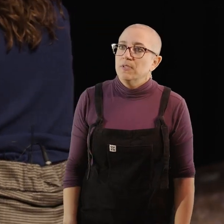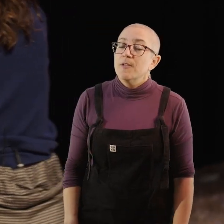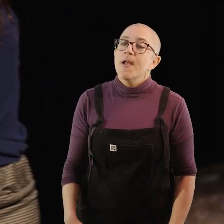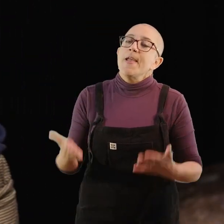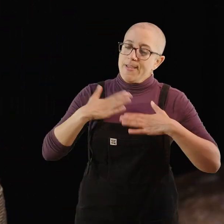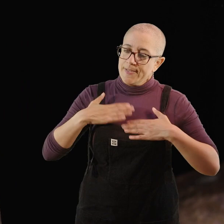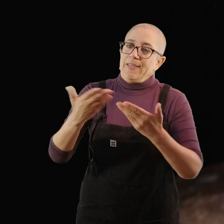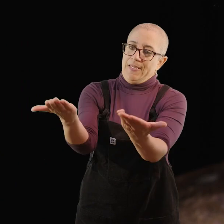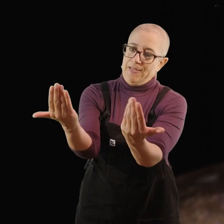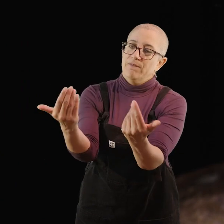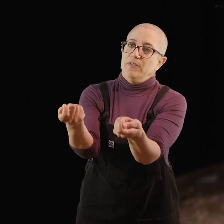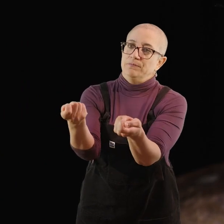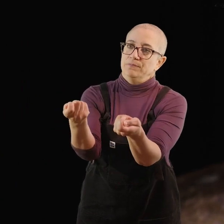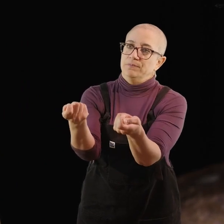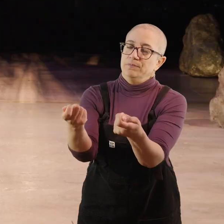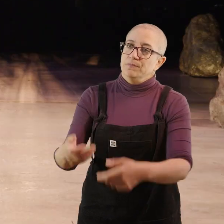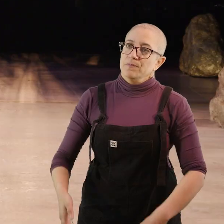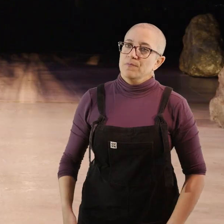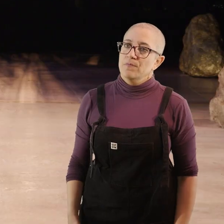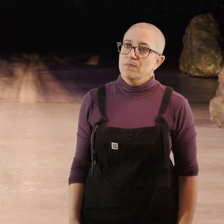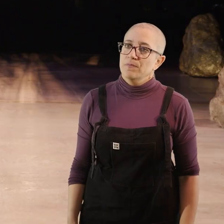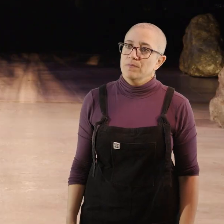Give me the daggers.